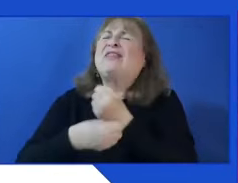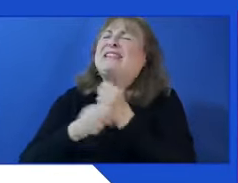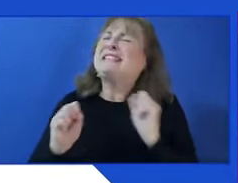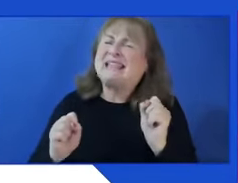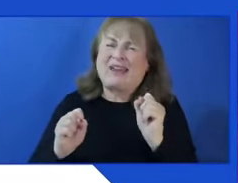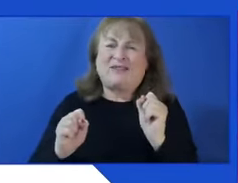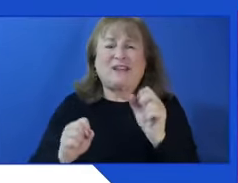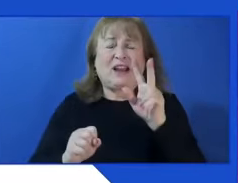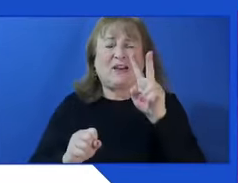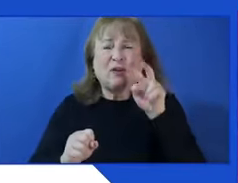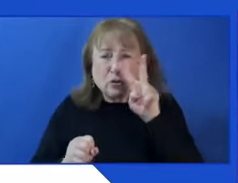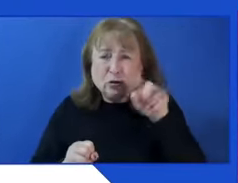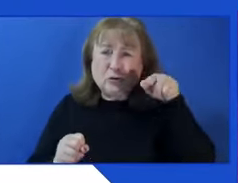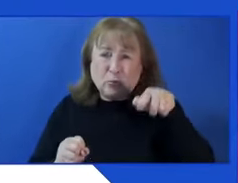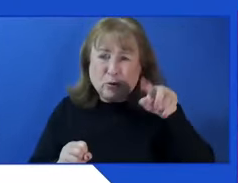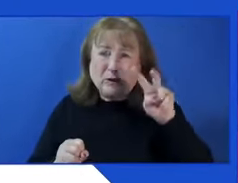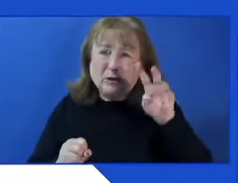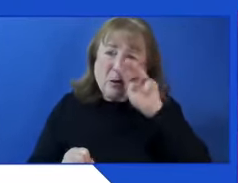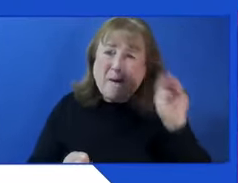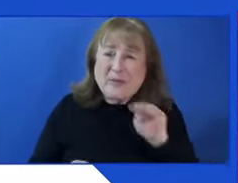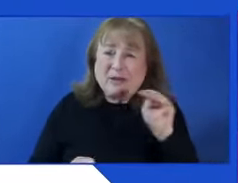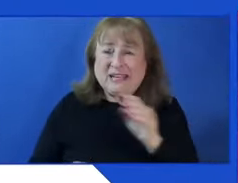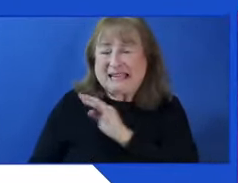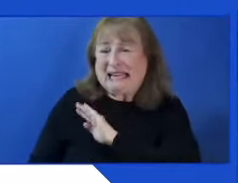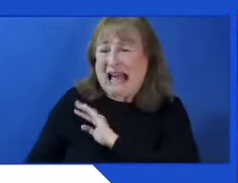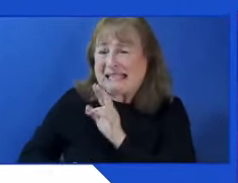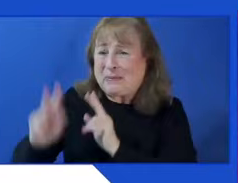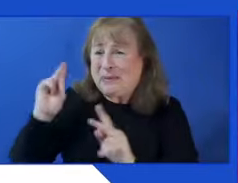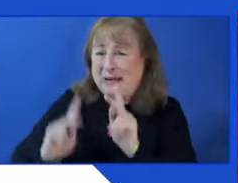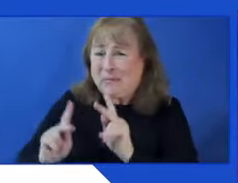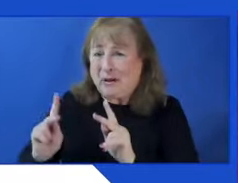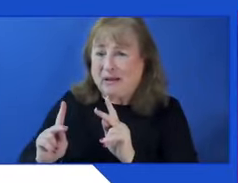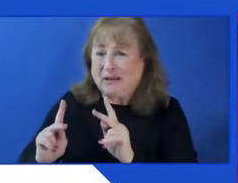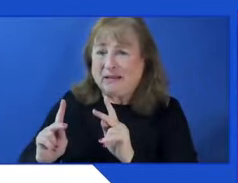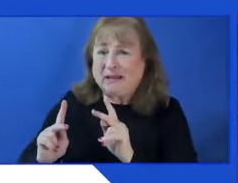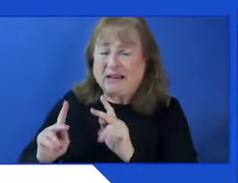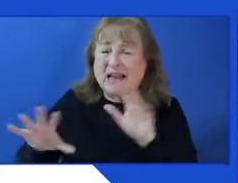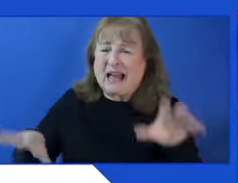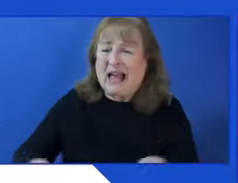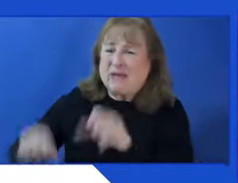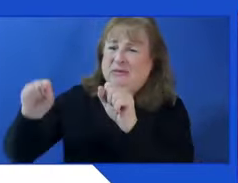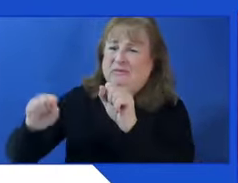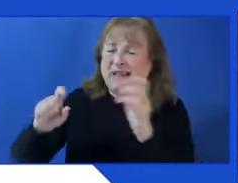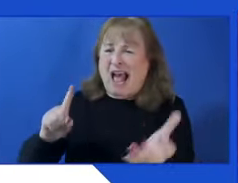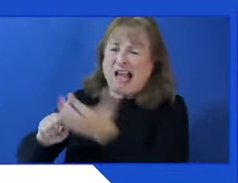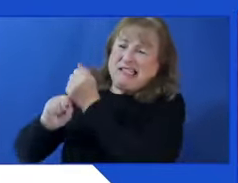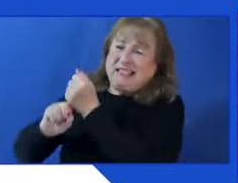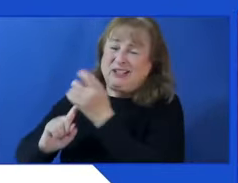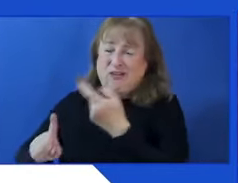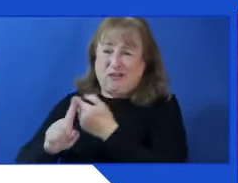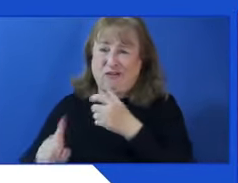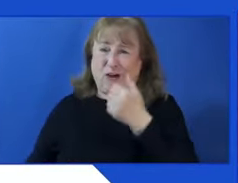the 2.2 million Gazans also held hostage by Hamas.